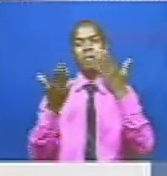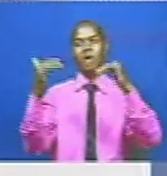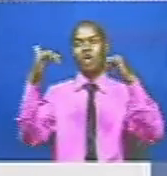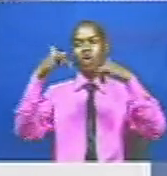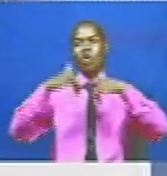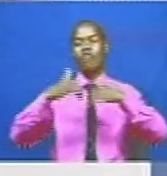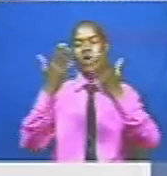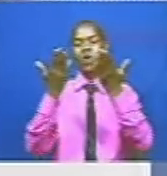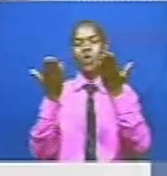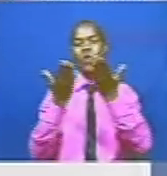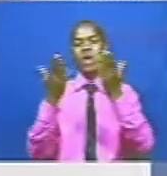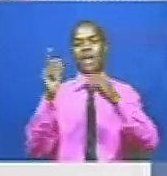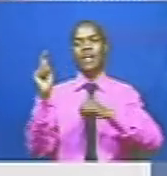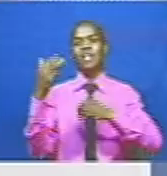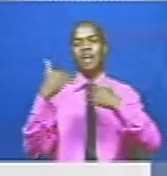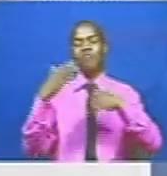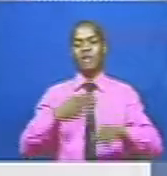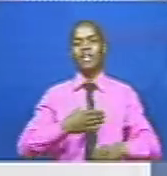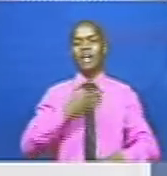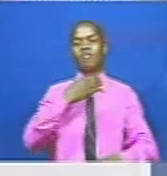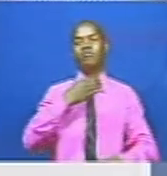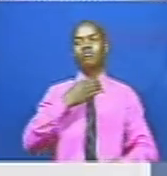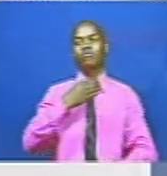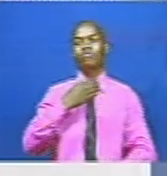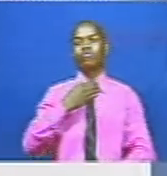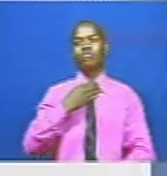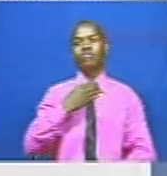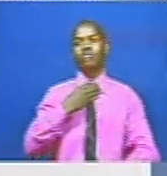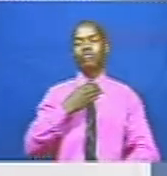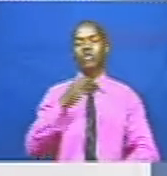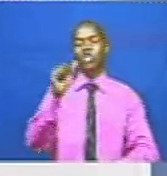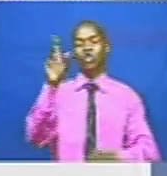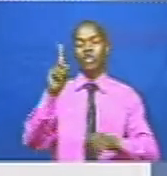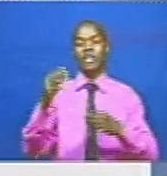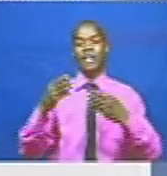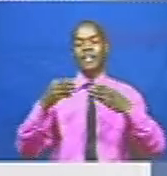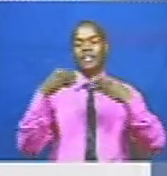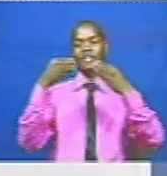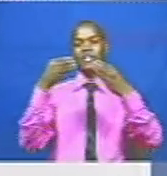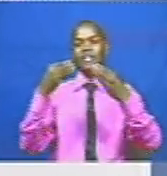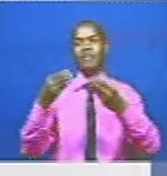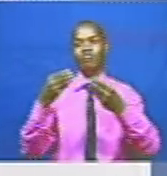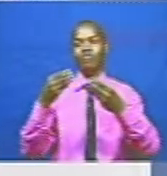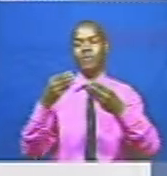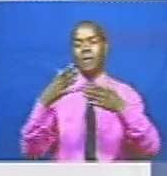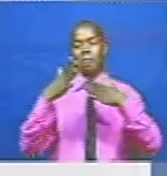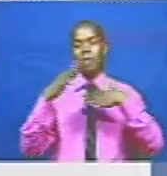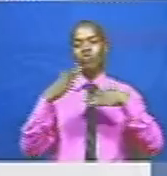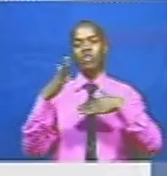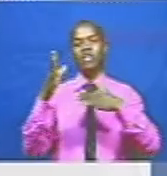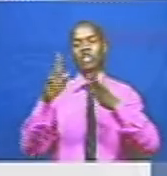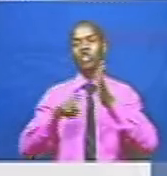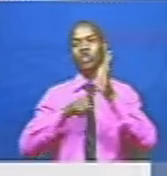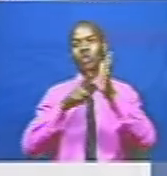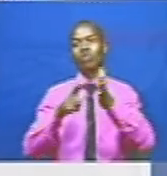whereby Kenya has been invited, or even the government itself has seeked for that, they should give the two operators chance to do that. Because then when we have more visibility, as I